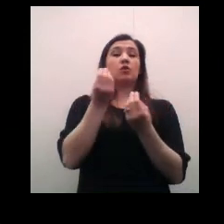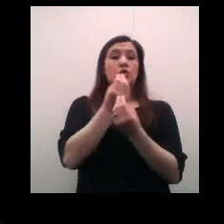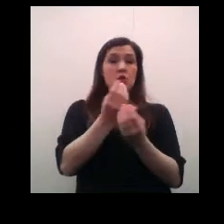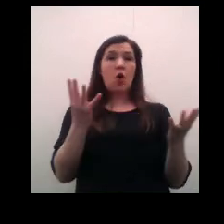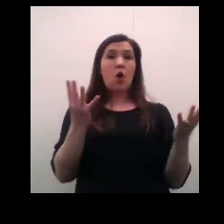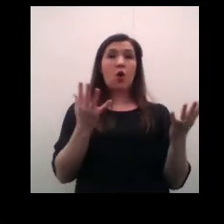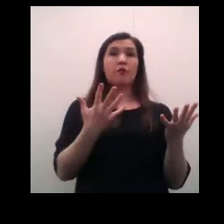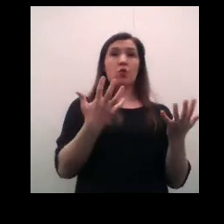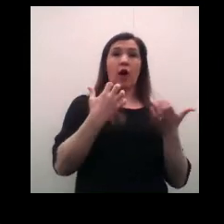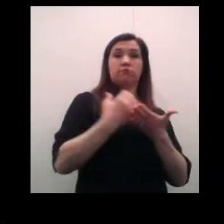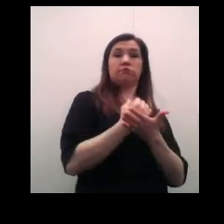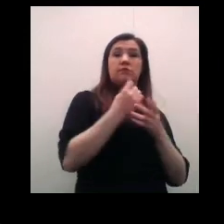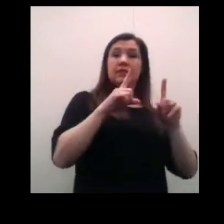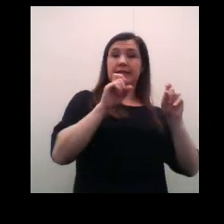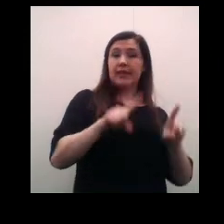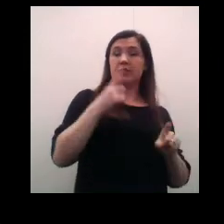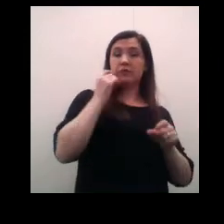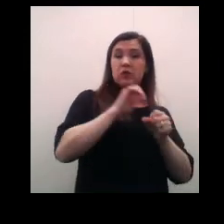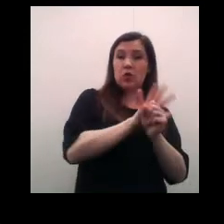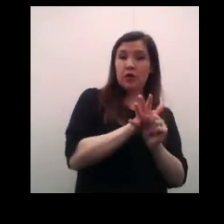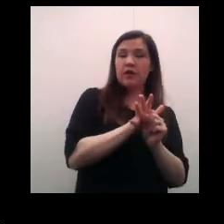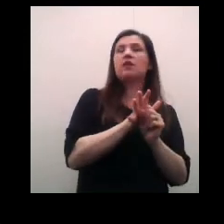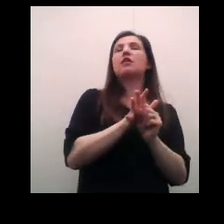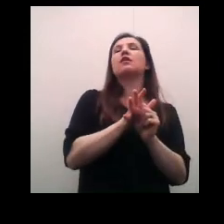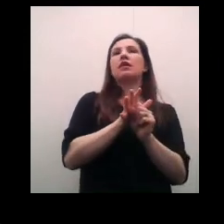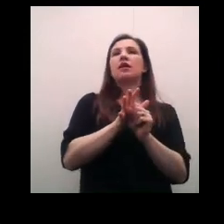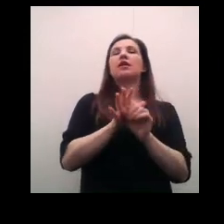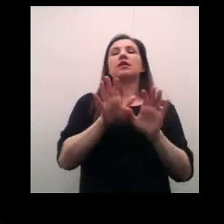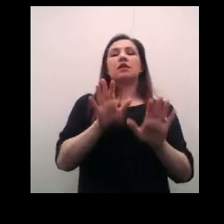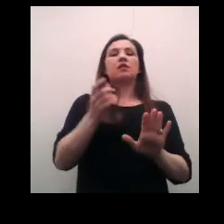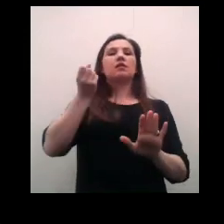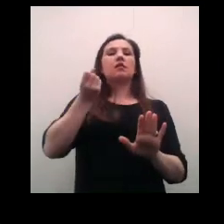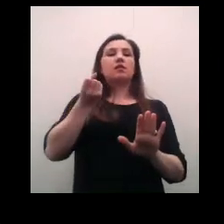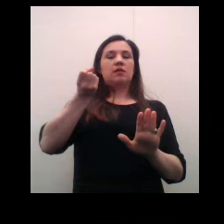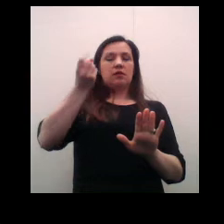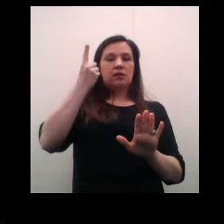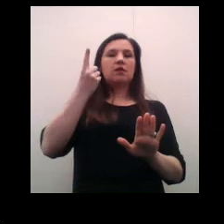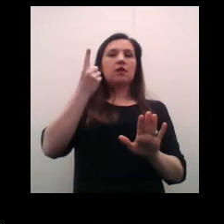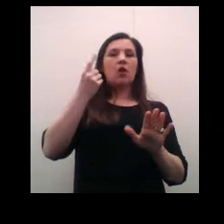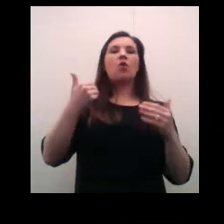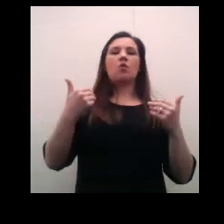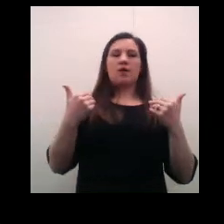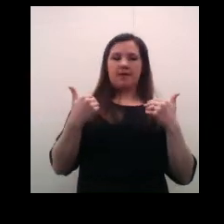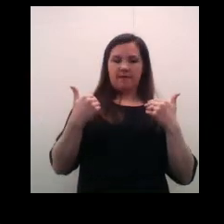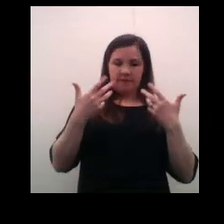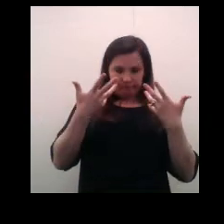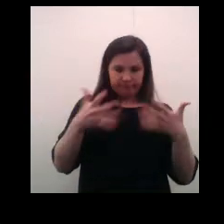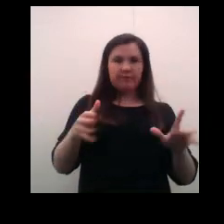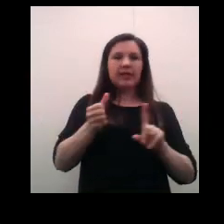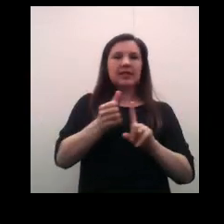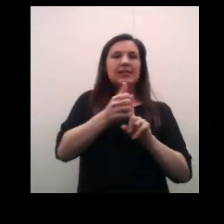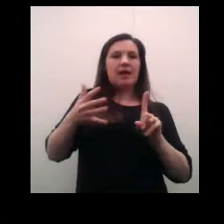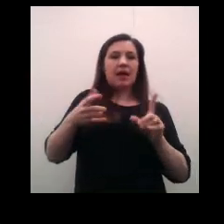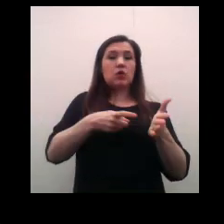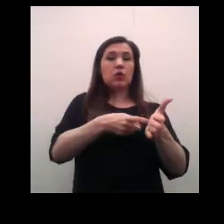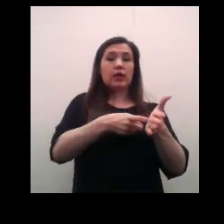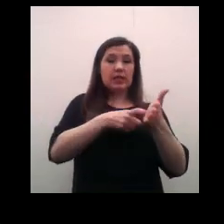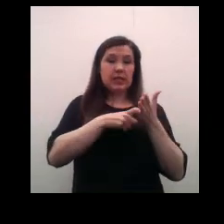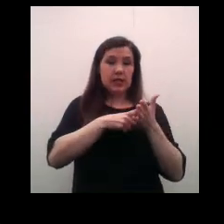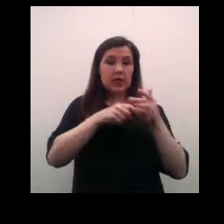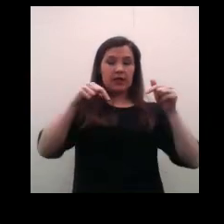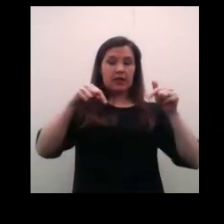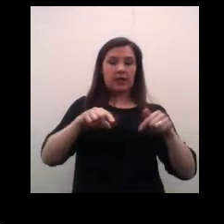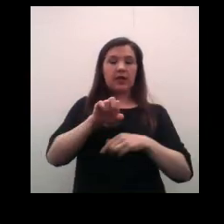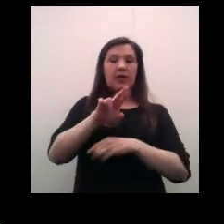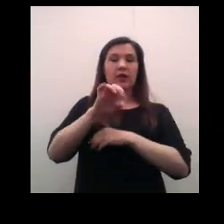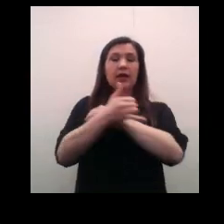want to get tested for COVID-19, and we just want to reassure people that we have expanded our criteria in Erie